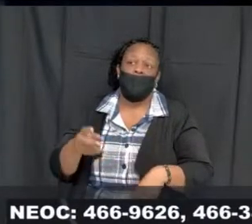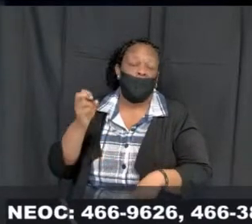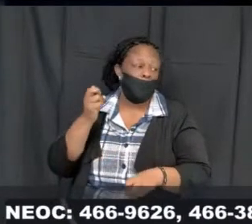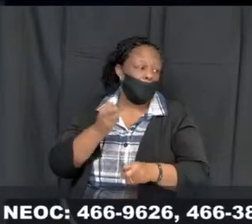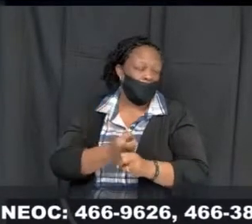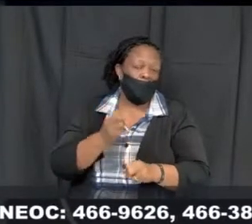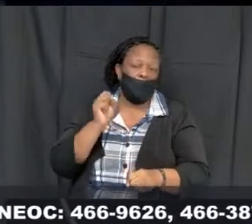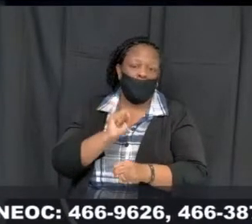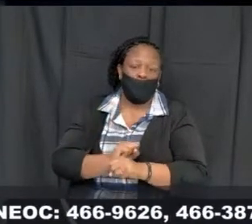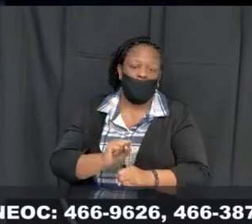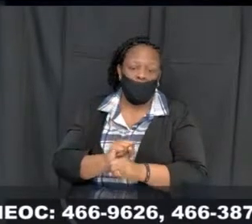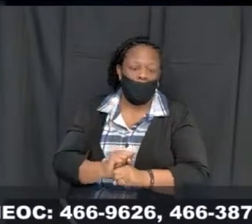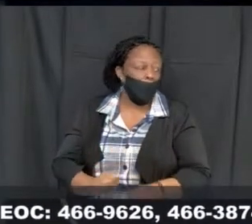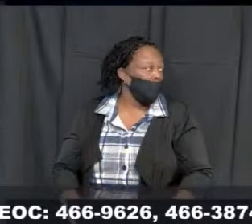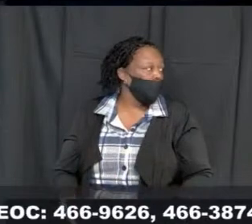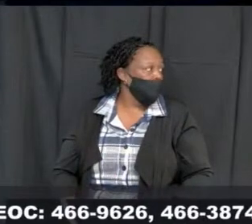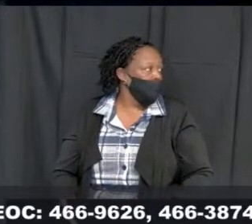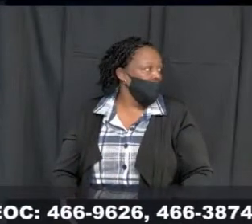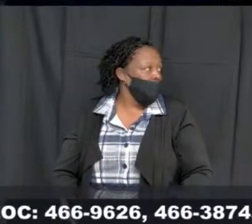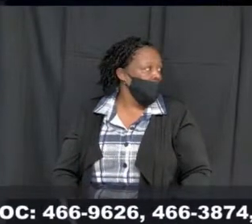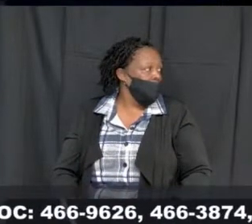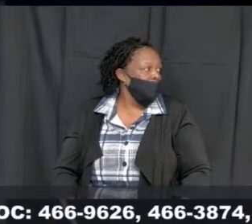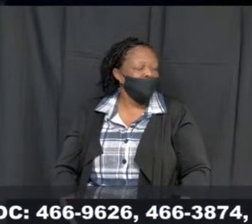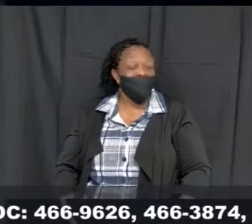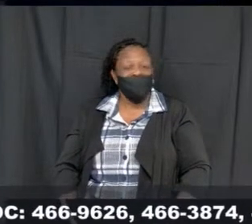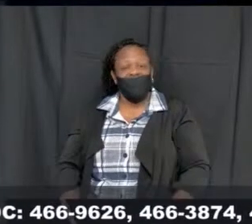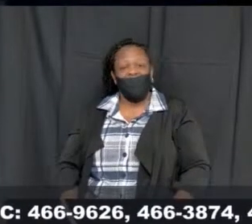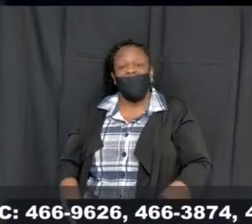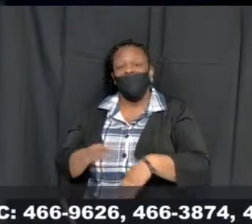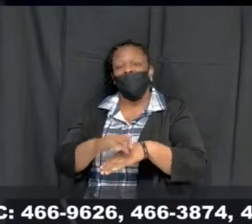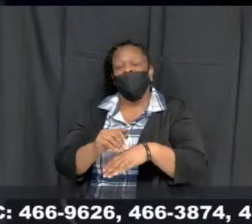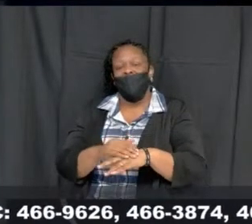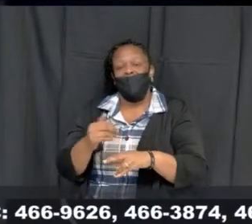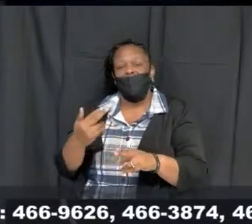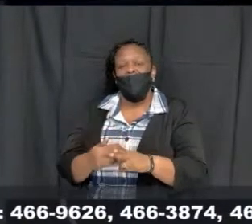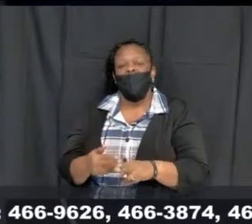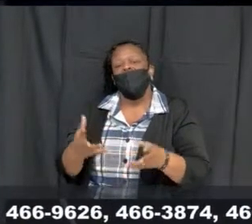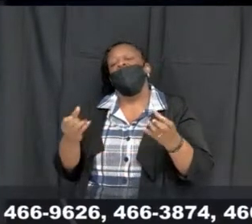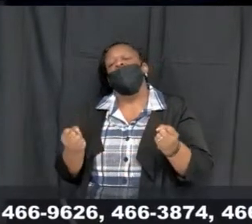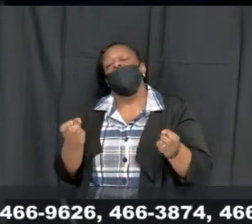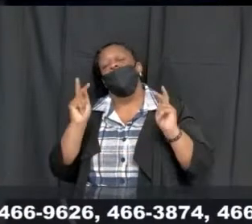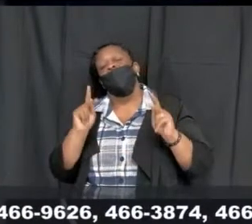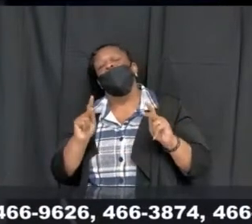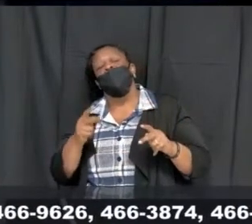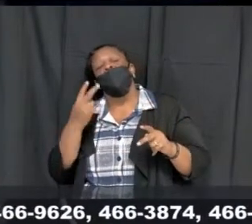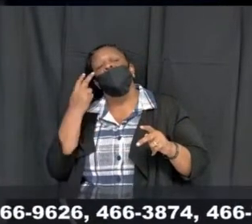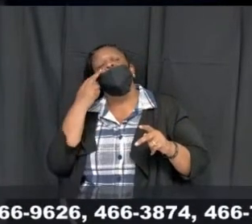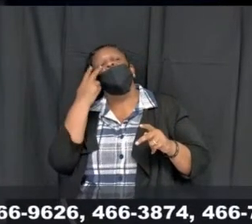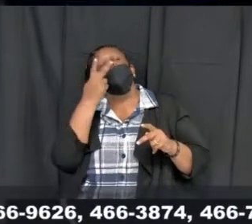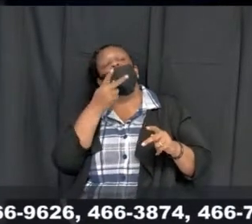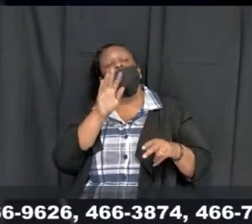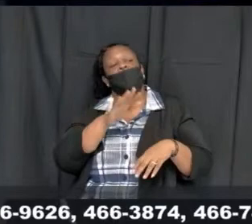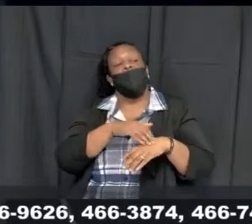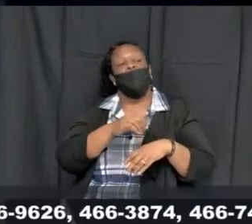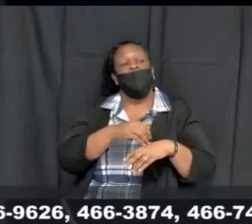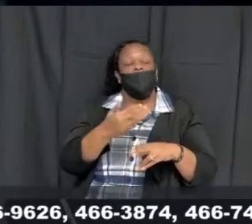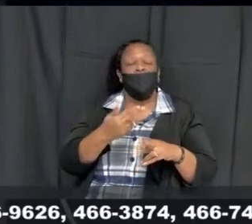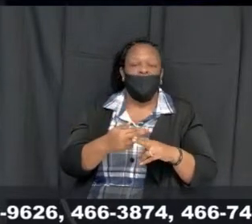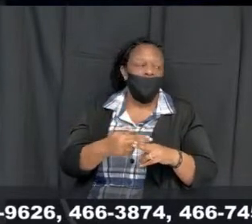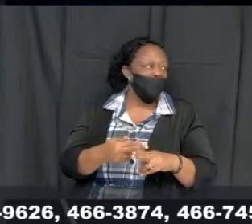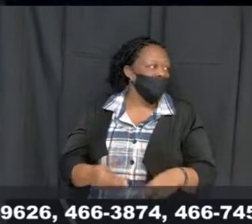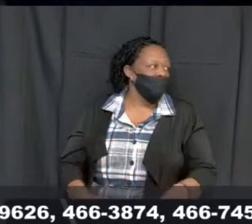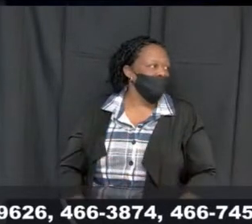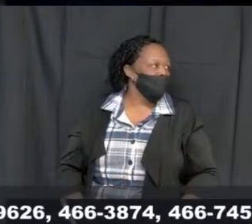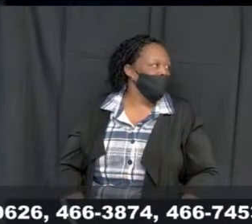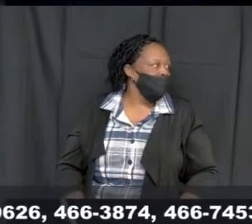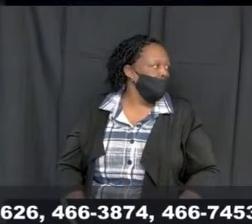AJ behind you wanting recognition, Mr. AJ, and of course John James and Vesta Southwell,